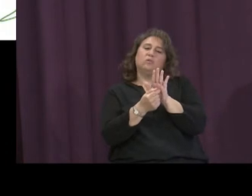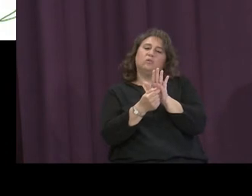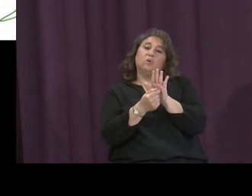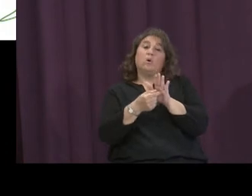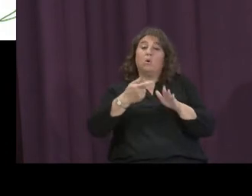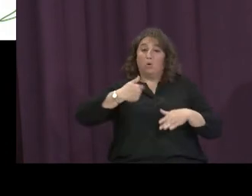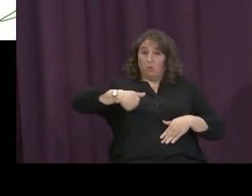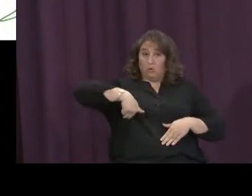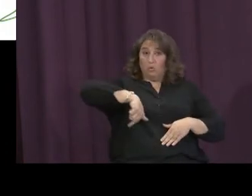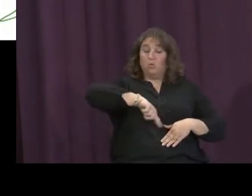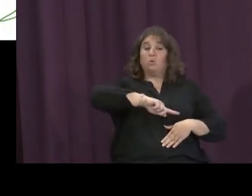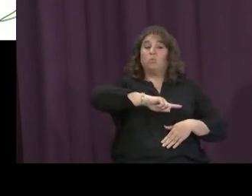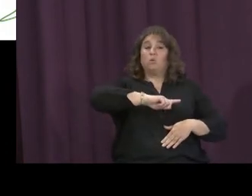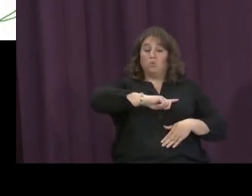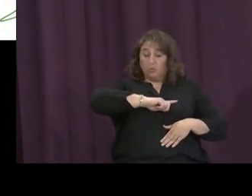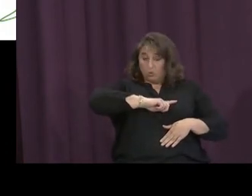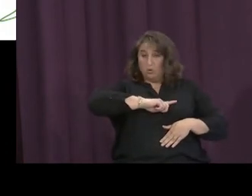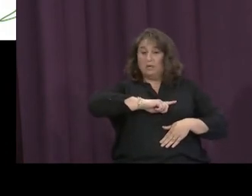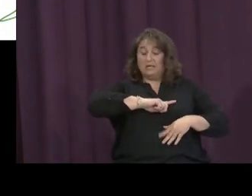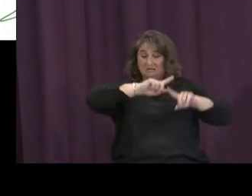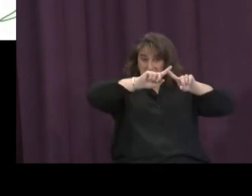have